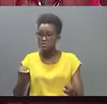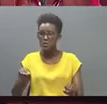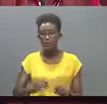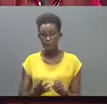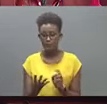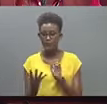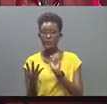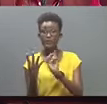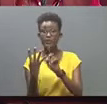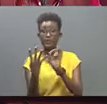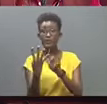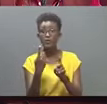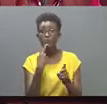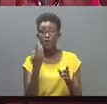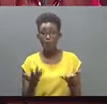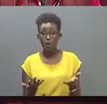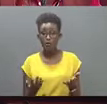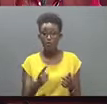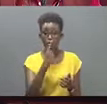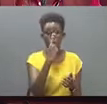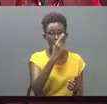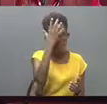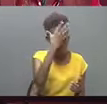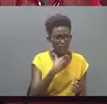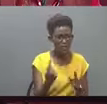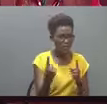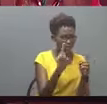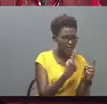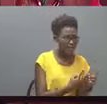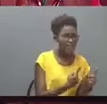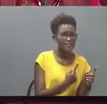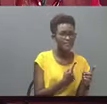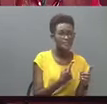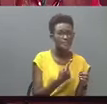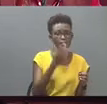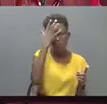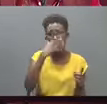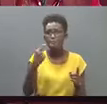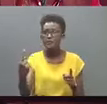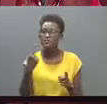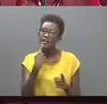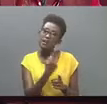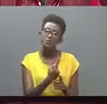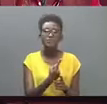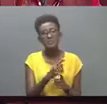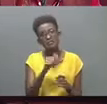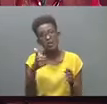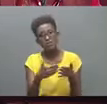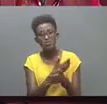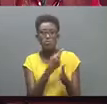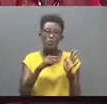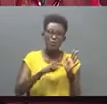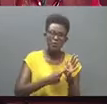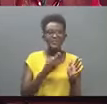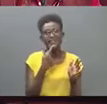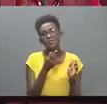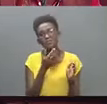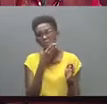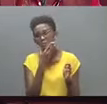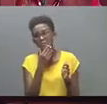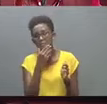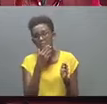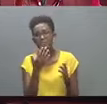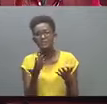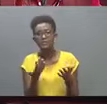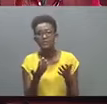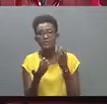And the fourth one of them sneaked at a new point. Hanyuma umwe muri bo yinjizamo indi ngingo. Which